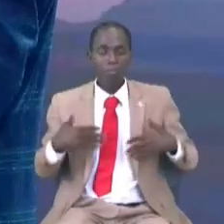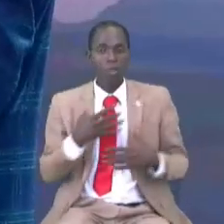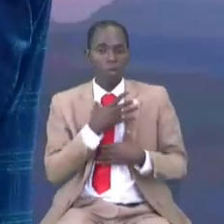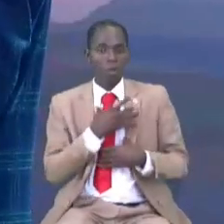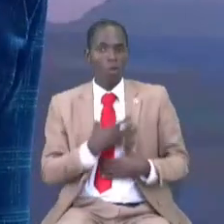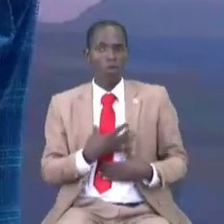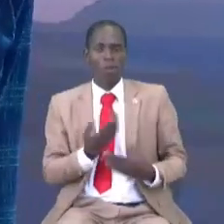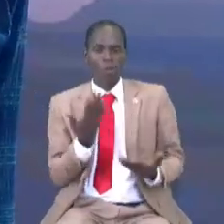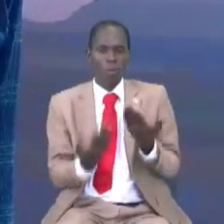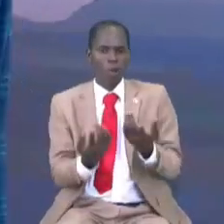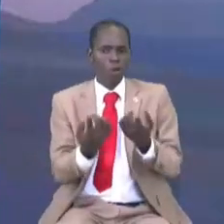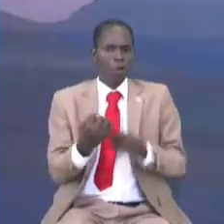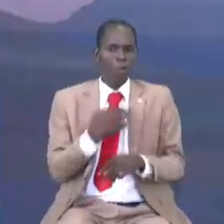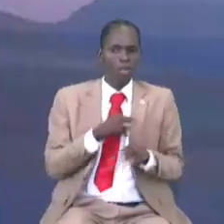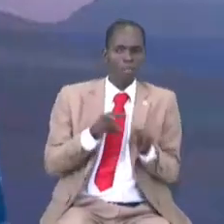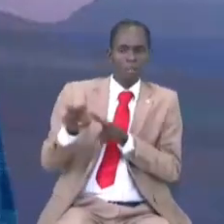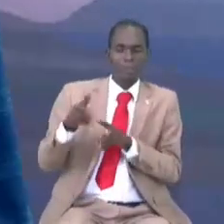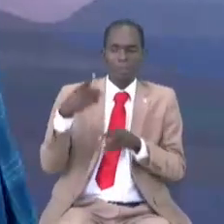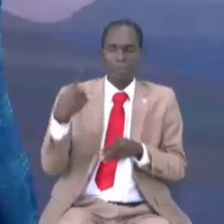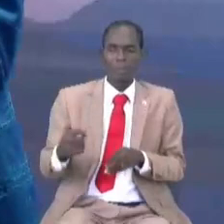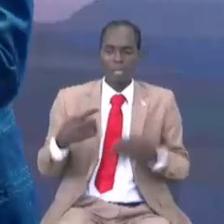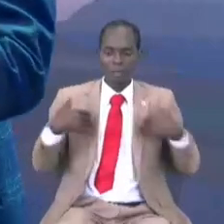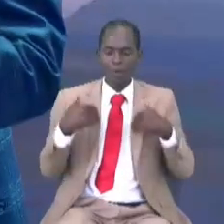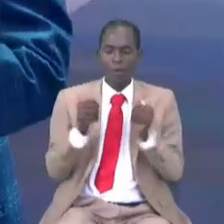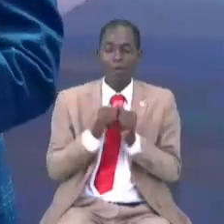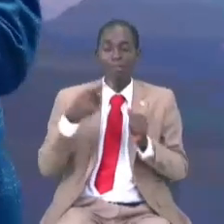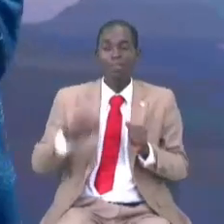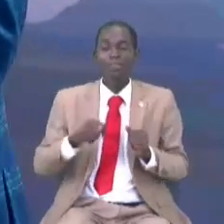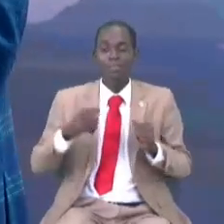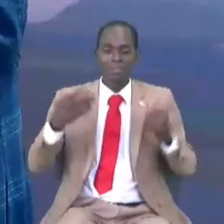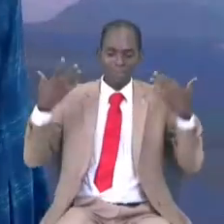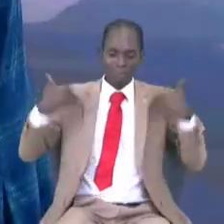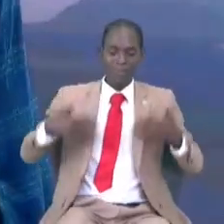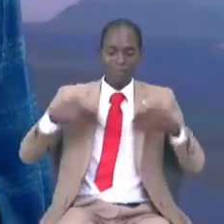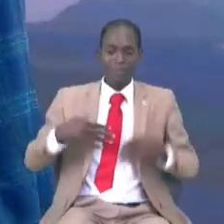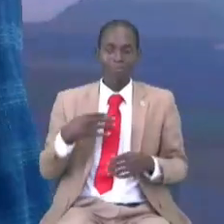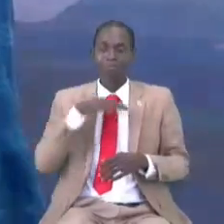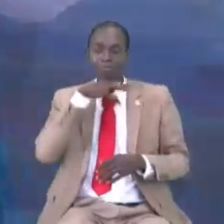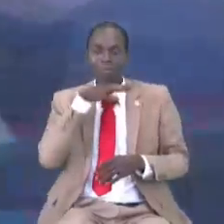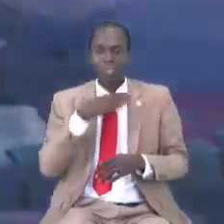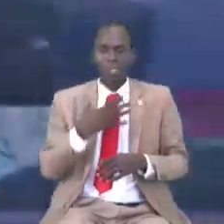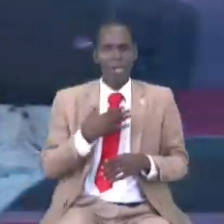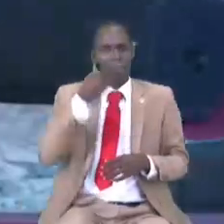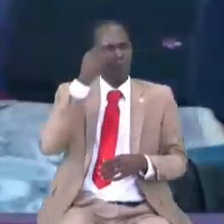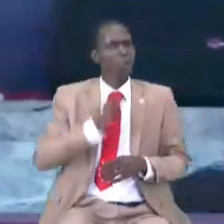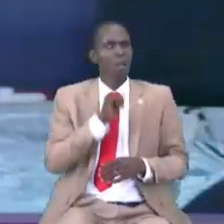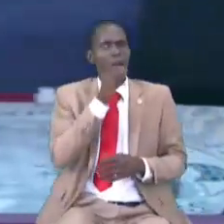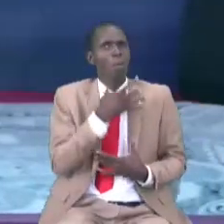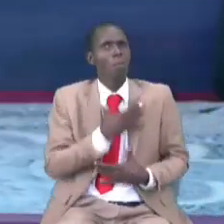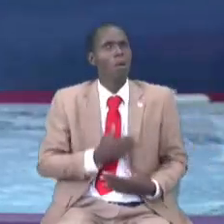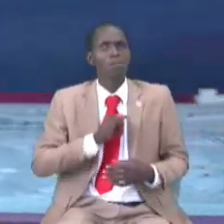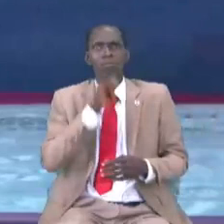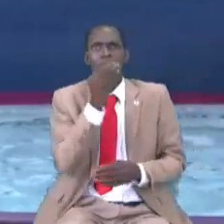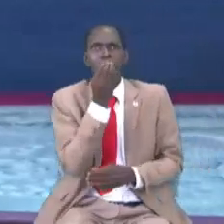you know, I feel so weak because I'm not eating, I'm not drinking water. And then when my mind wants to change, I see